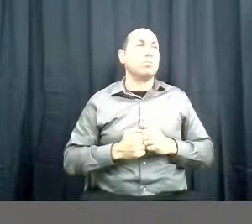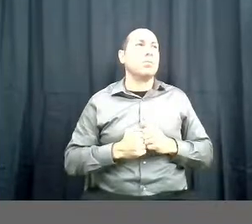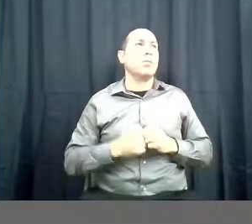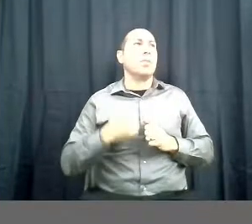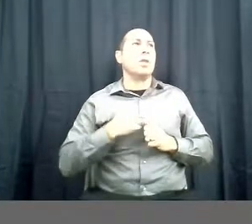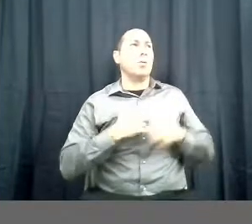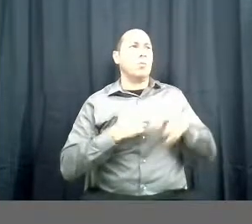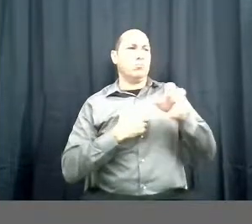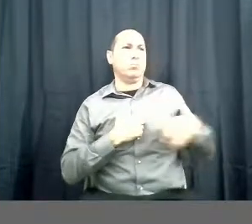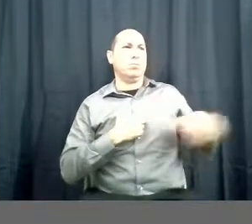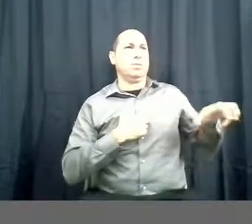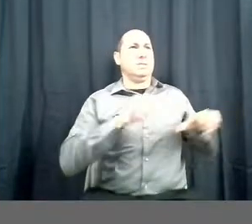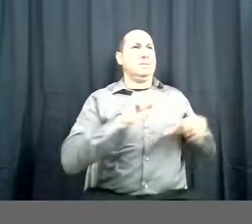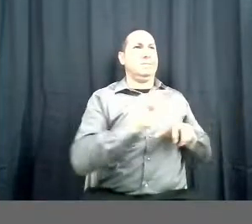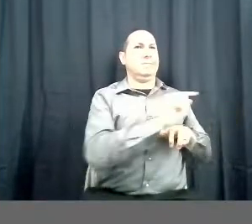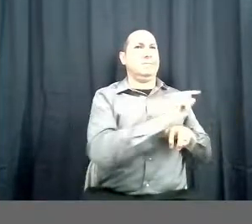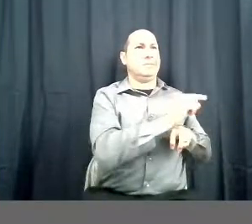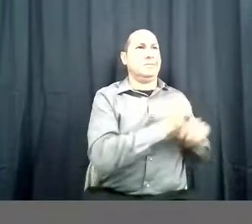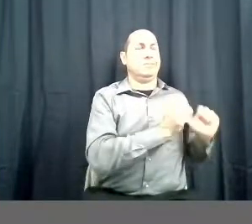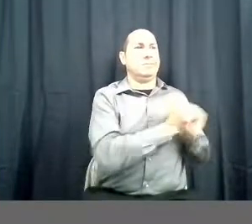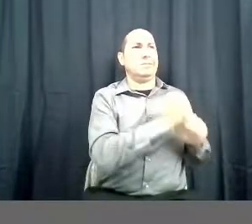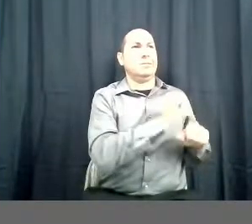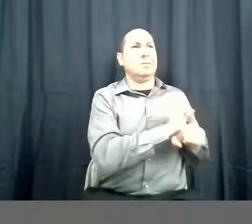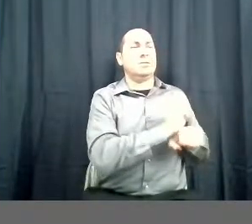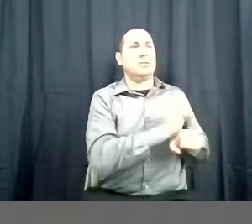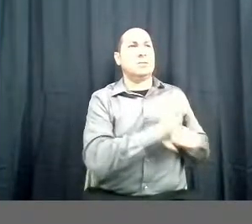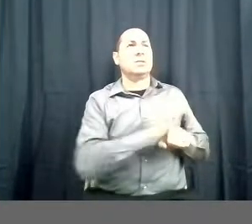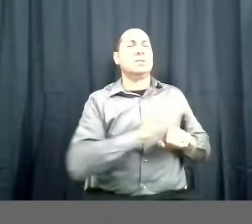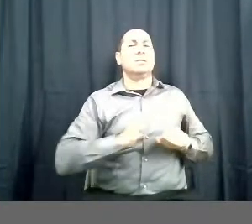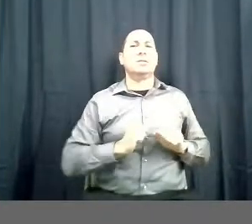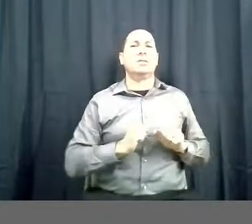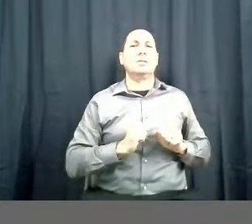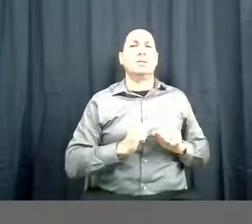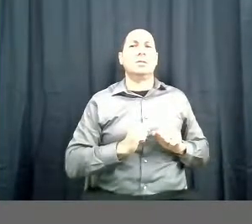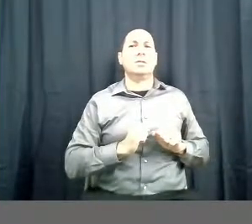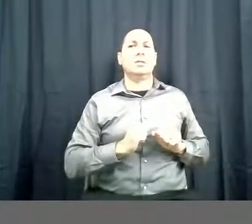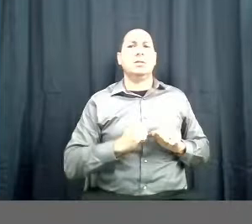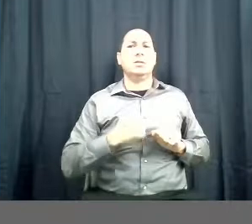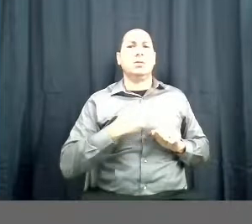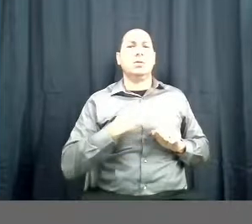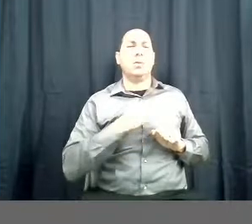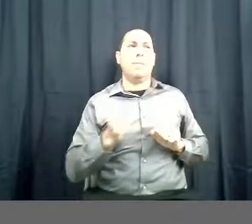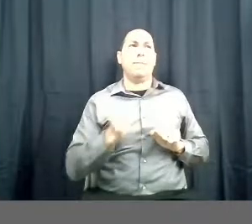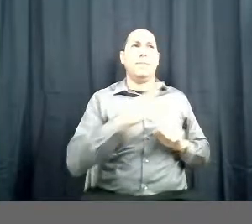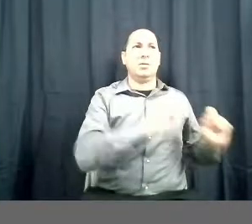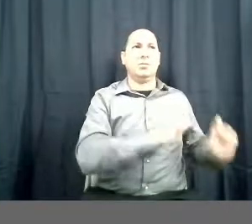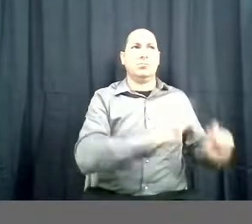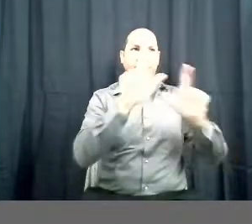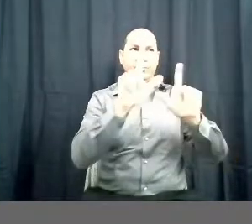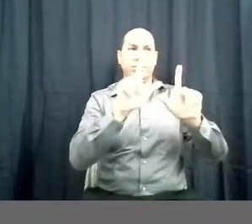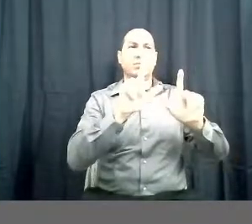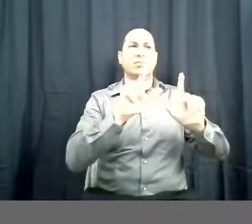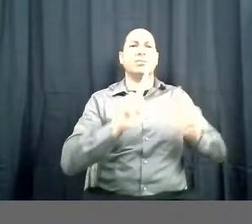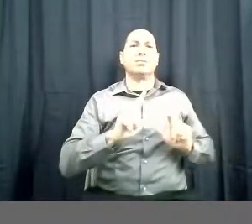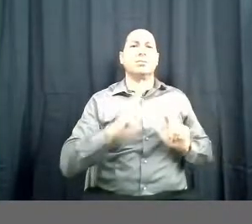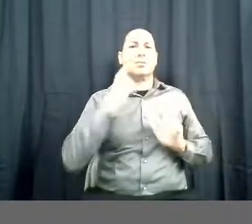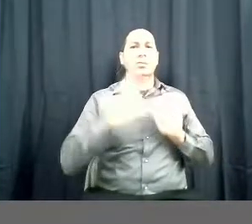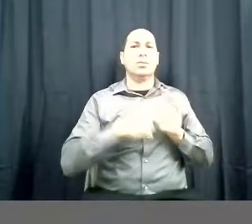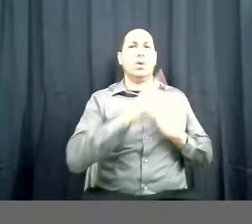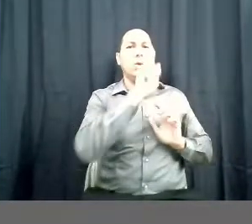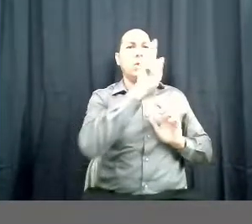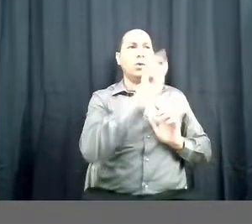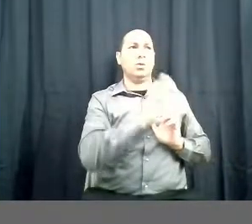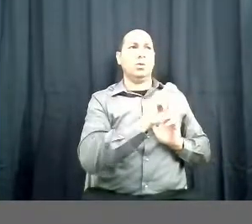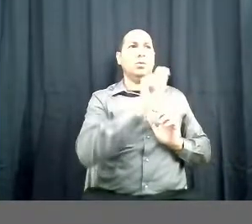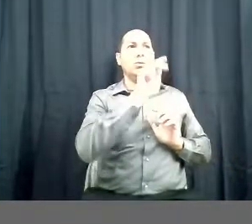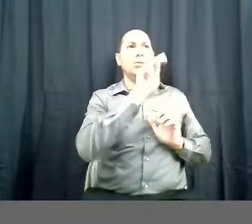However, again, I'm going to go back to the slides. Being under by 1.2% is not consistently wrong.